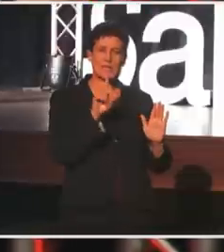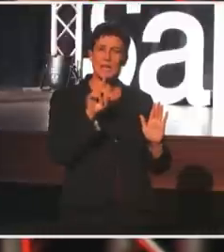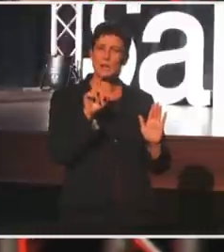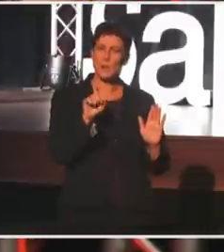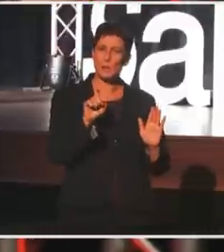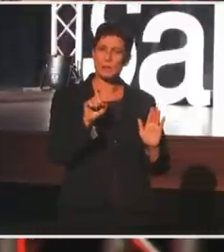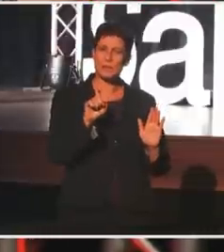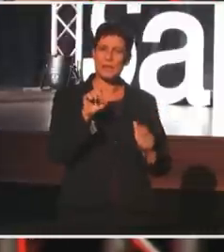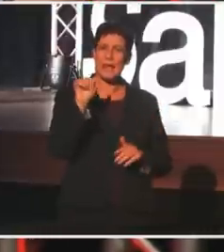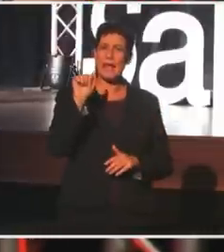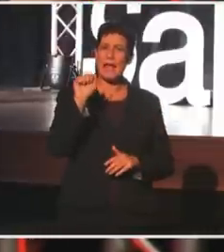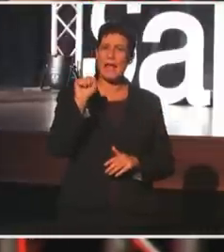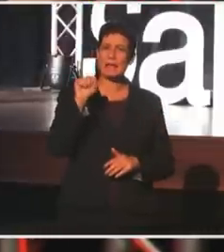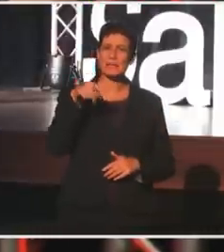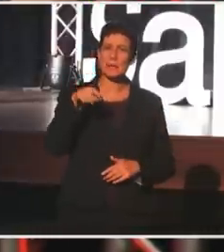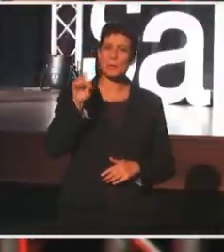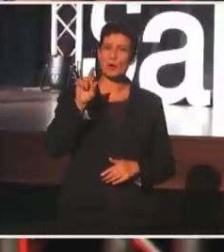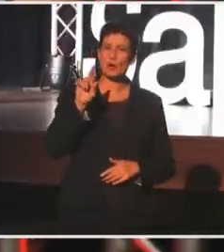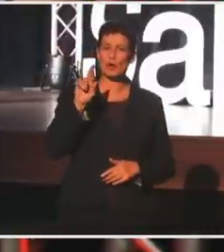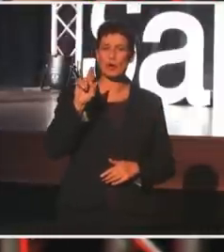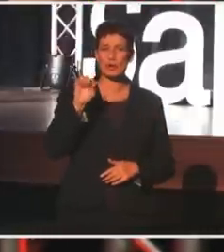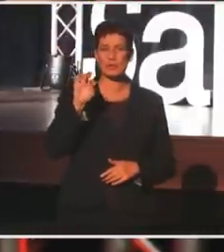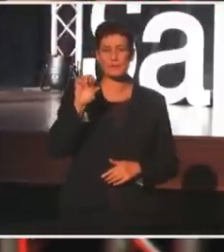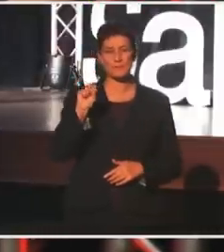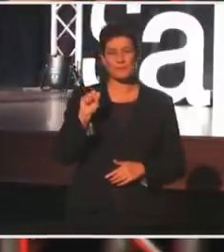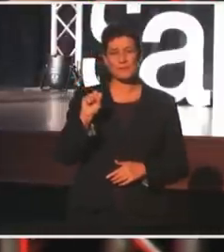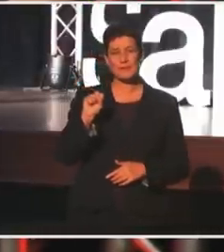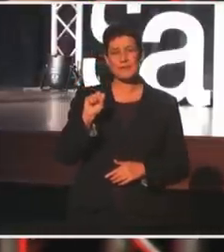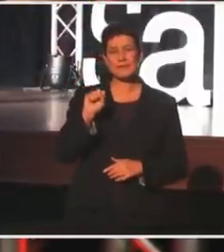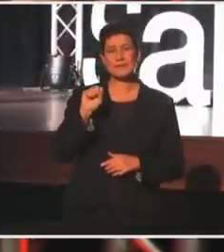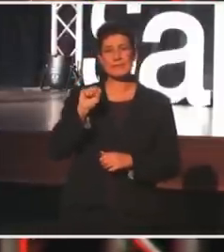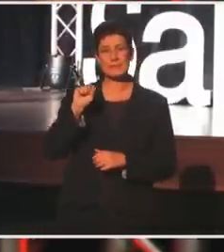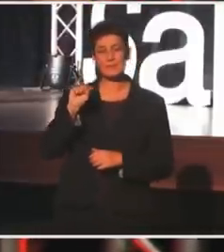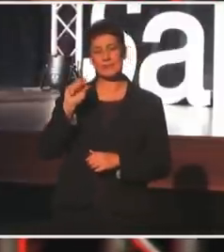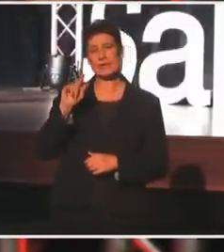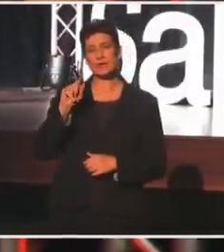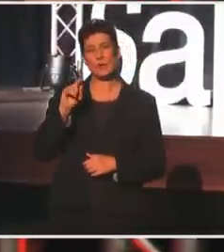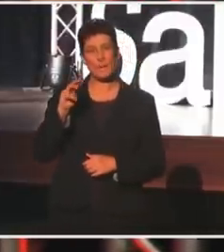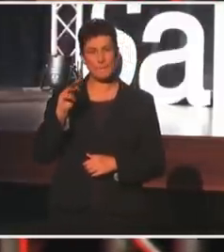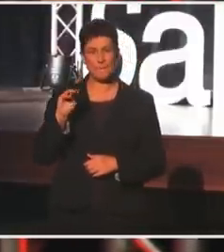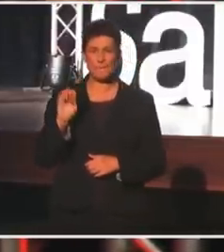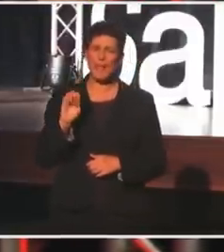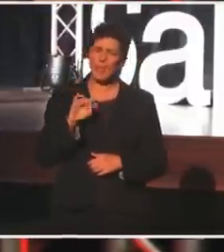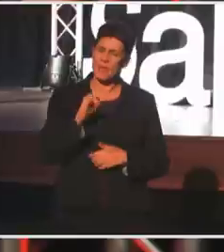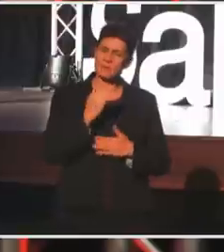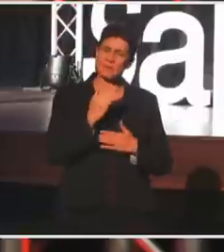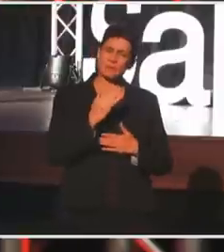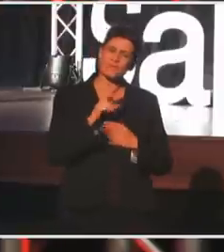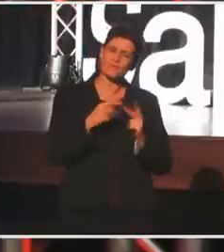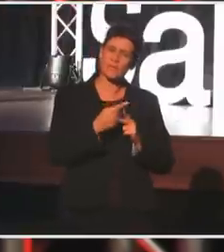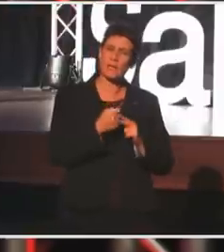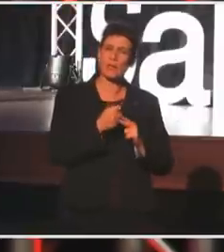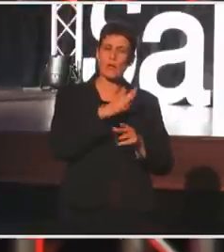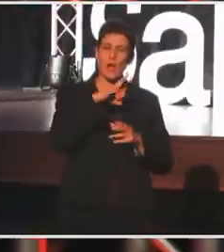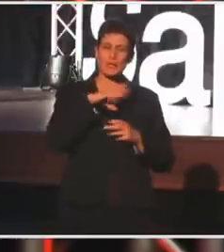which is a form of autism. It happened to be the same year that I got my first bass